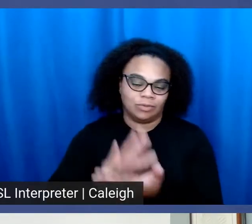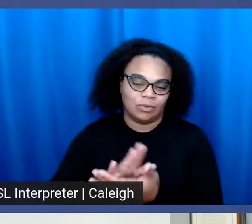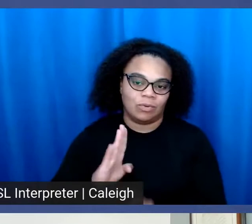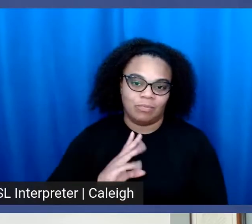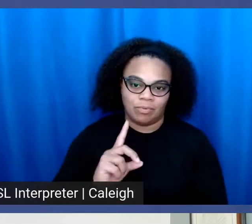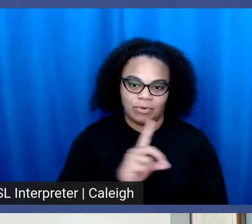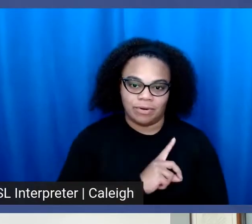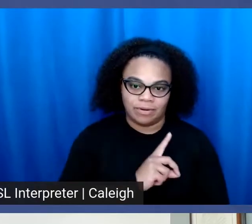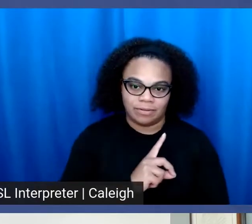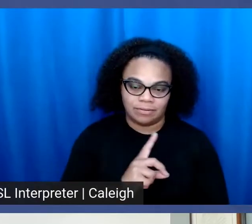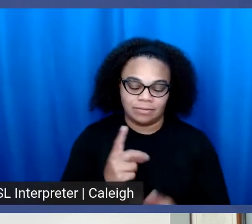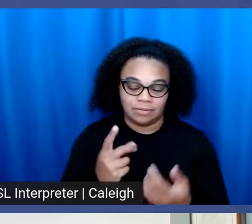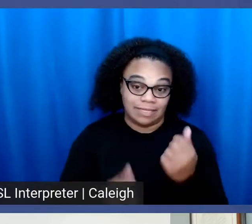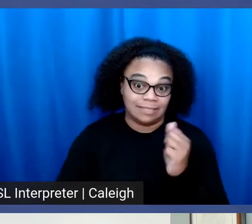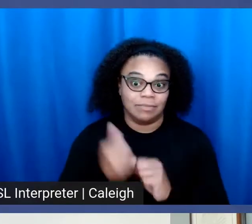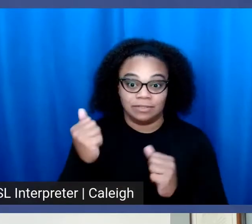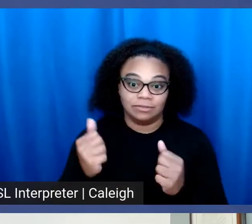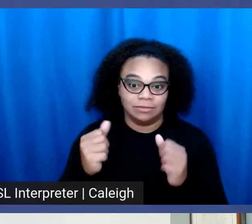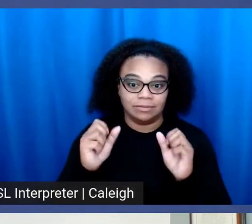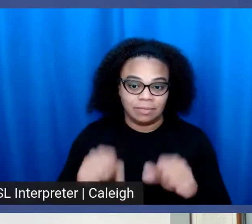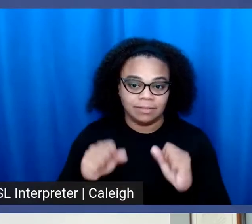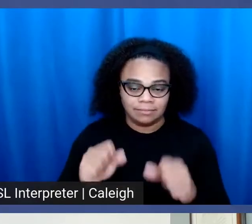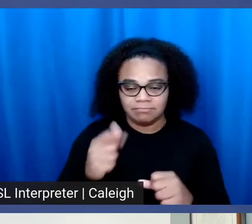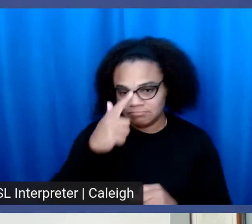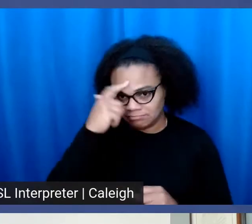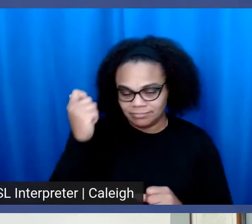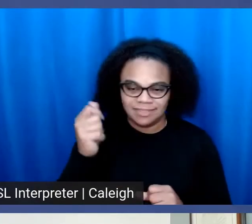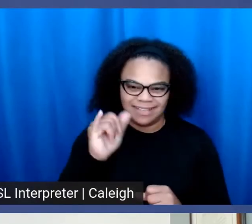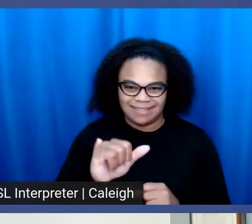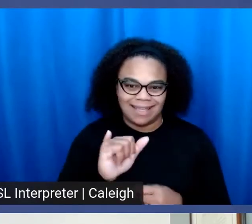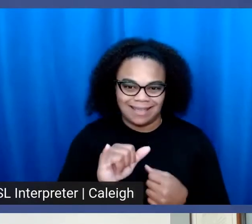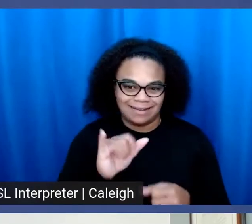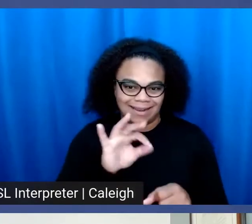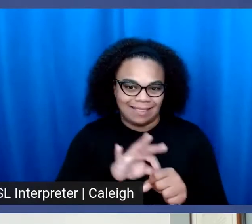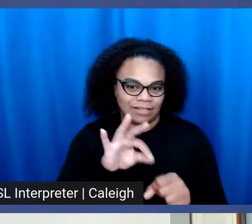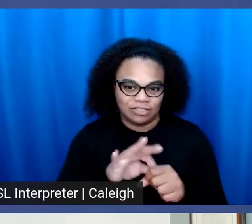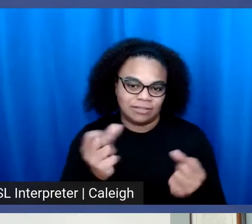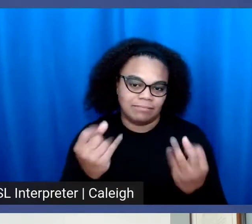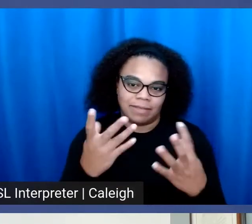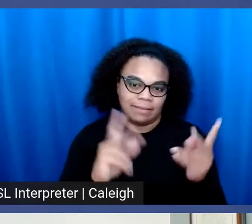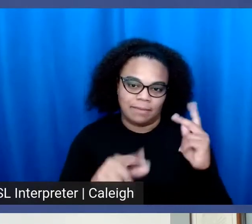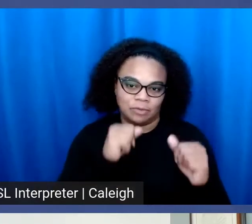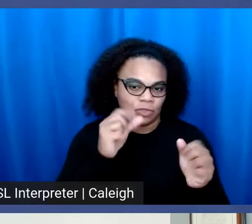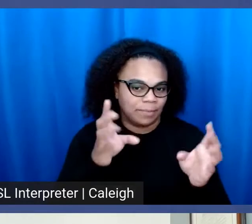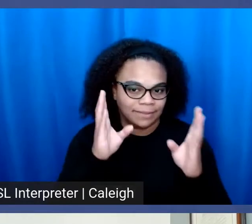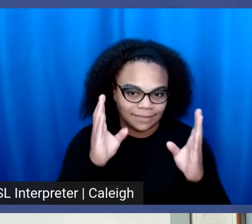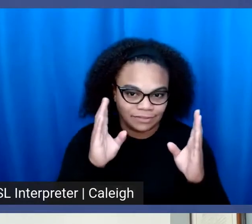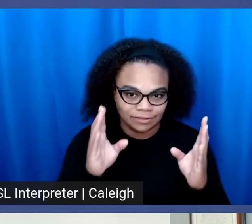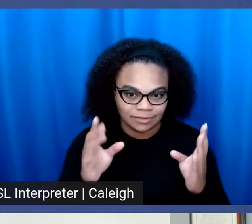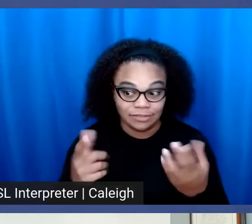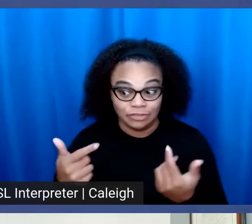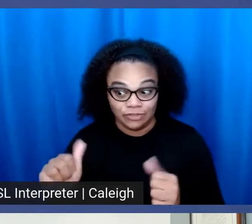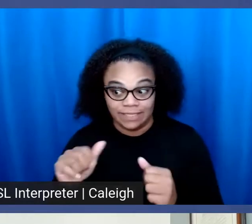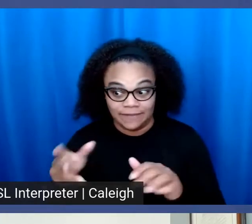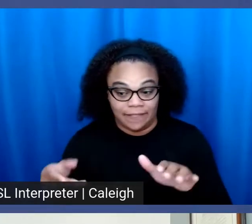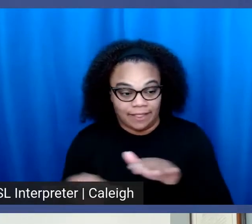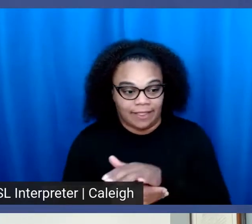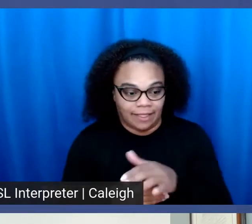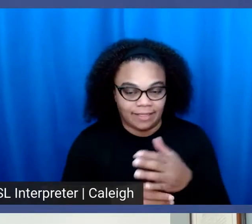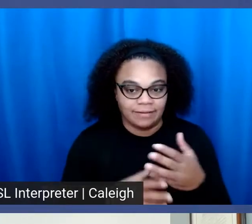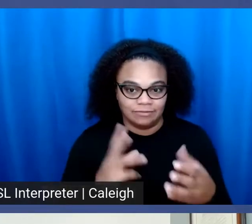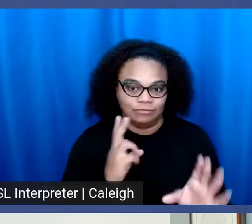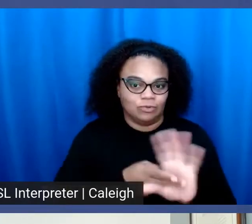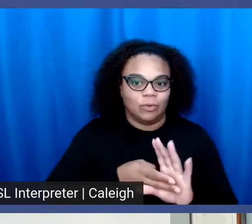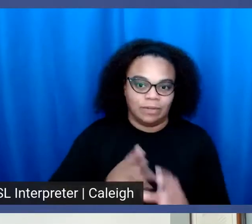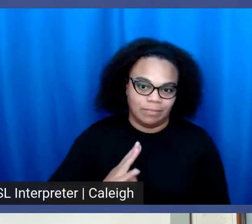pay attention to. And so I understand that the school boards across the country